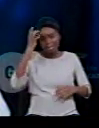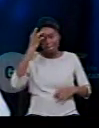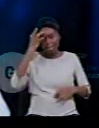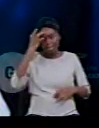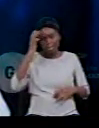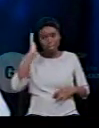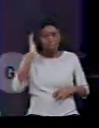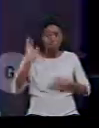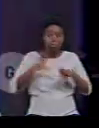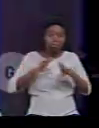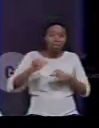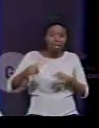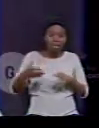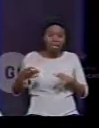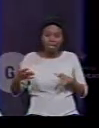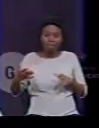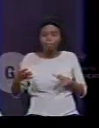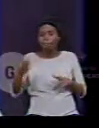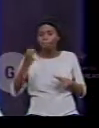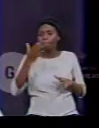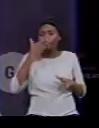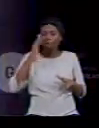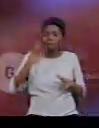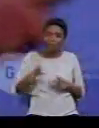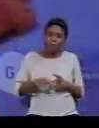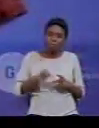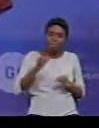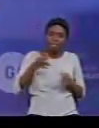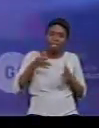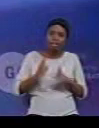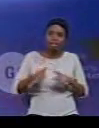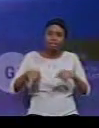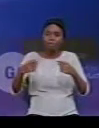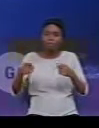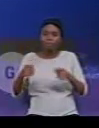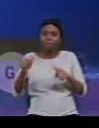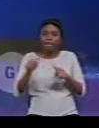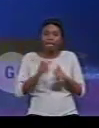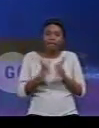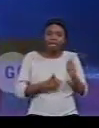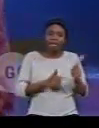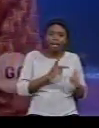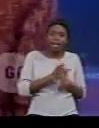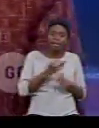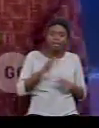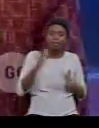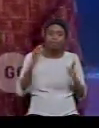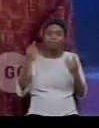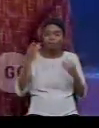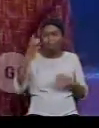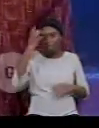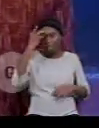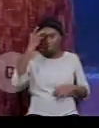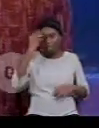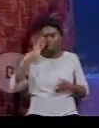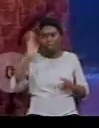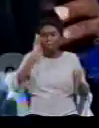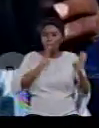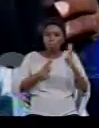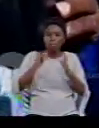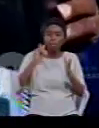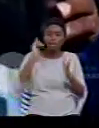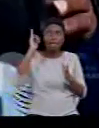juju, anything, evil spirit, let it stand. Every kind of sickness, every kind of infirmity, he'll take